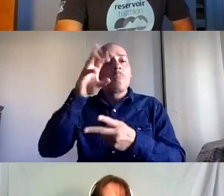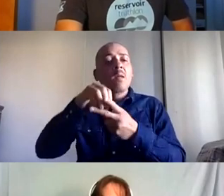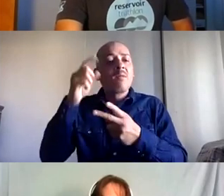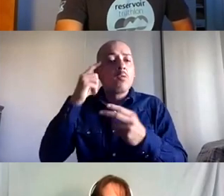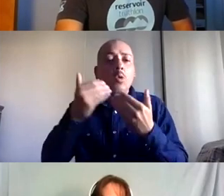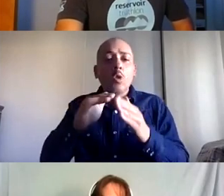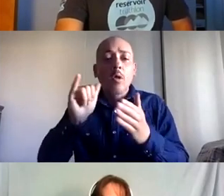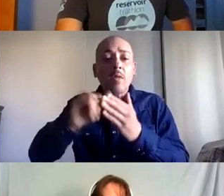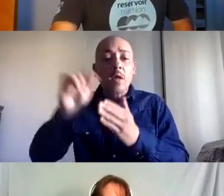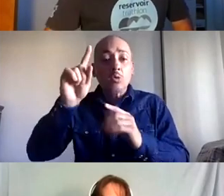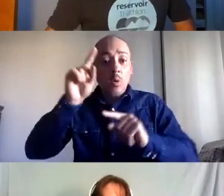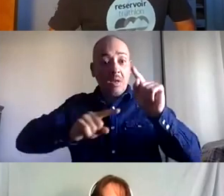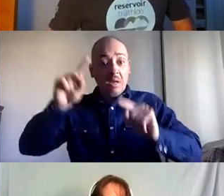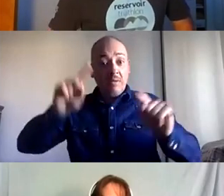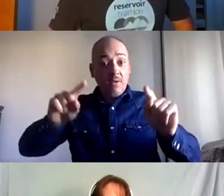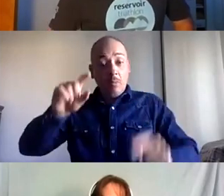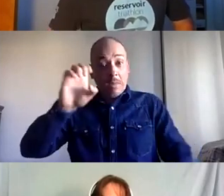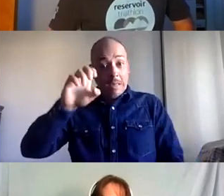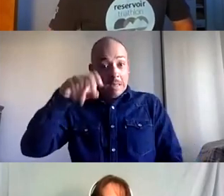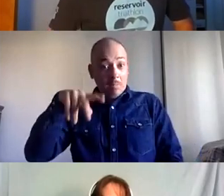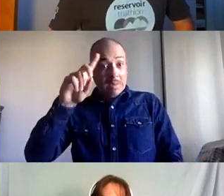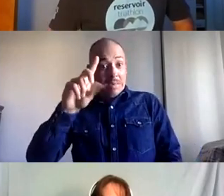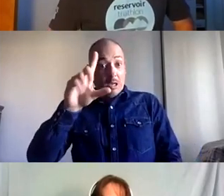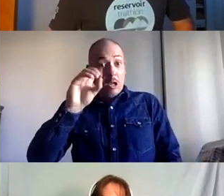the variable EPD log comes in.